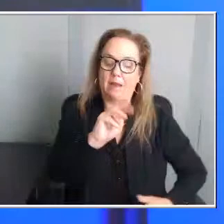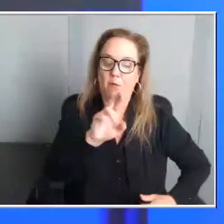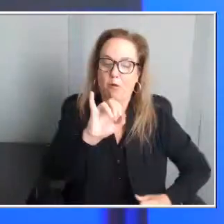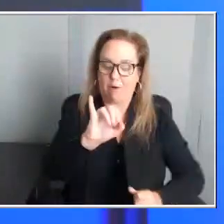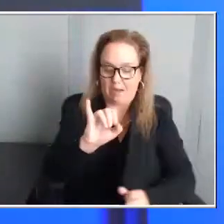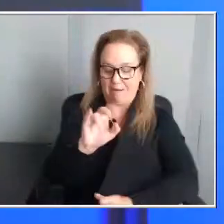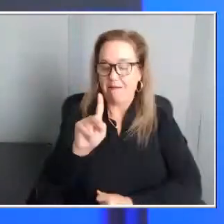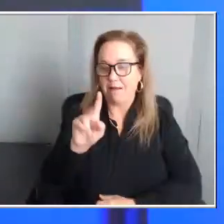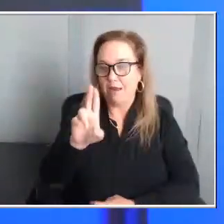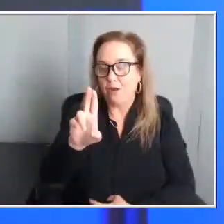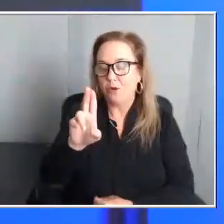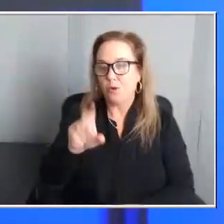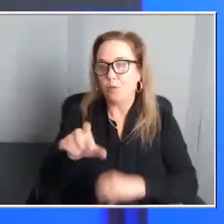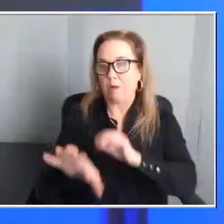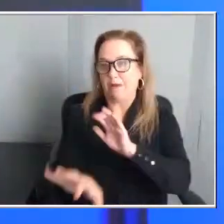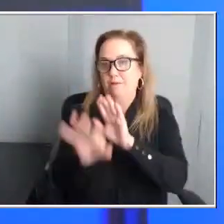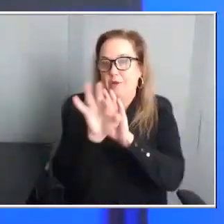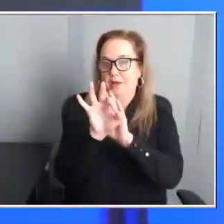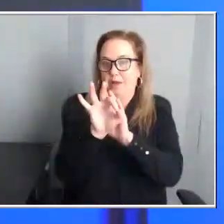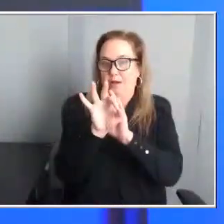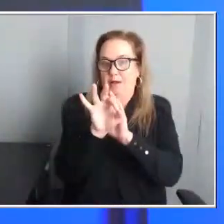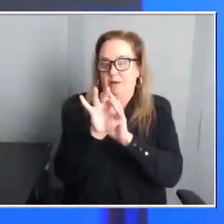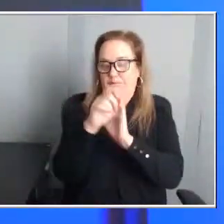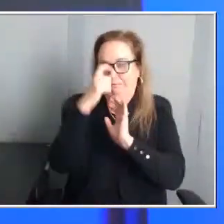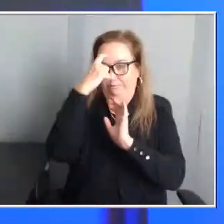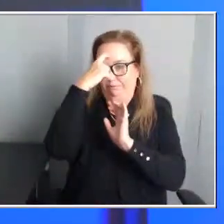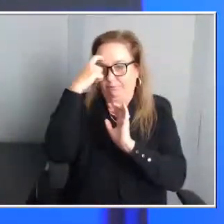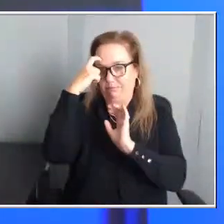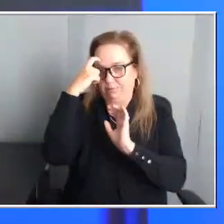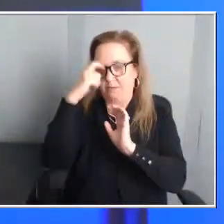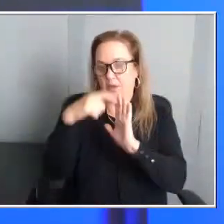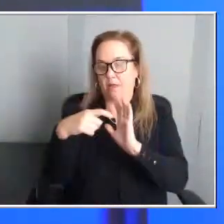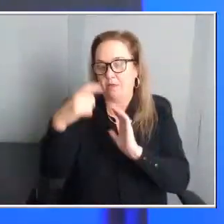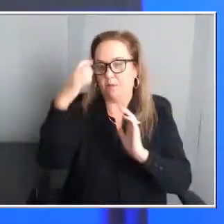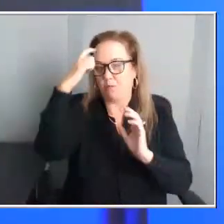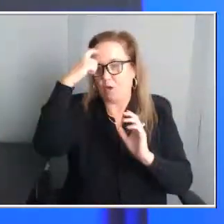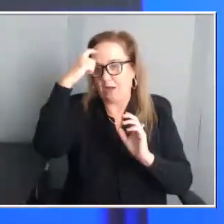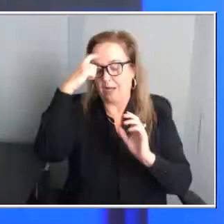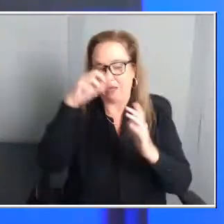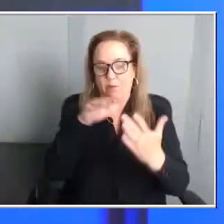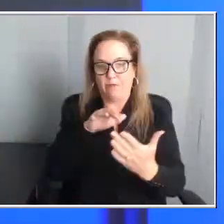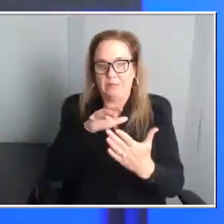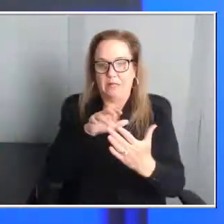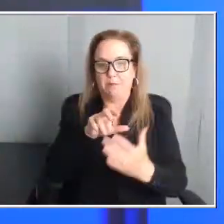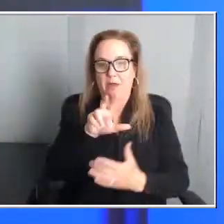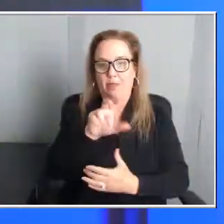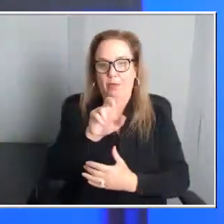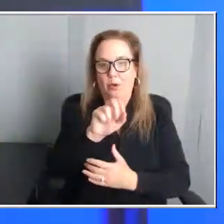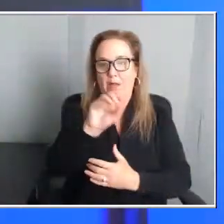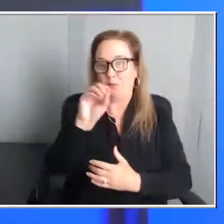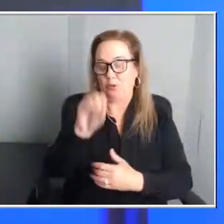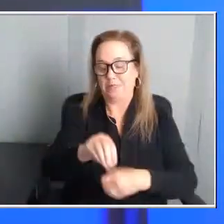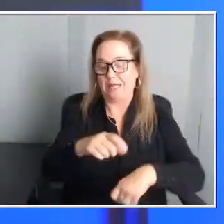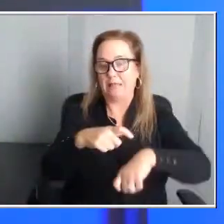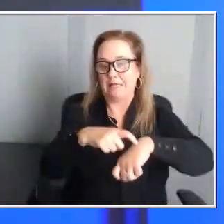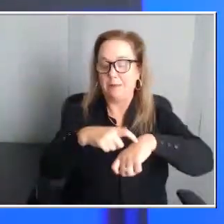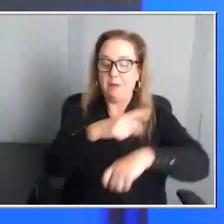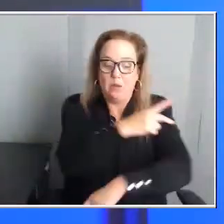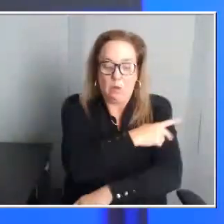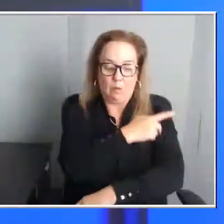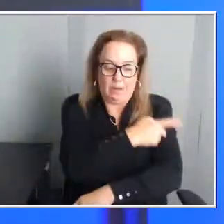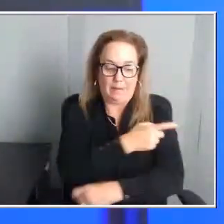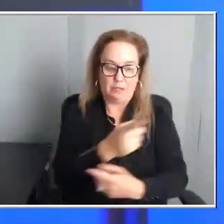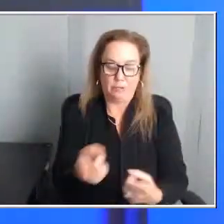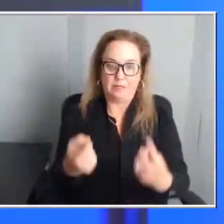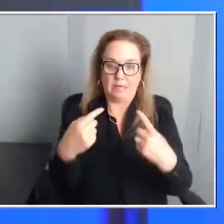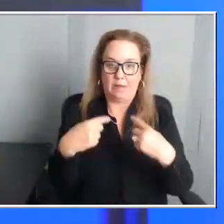often we're able to find a lesion. And so we looked at this and studied this, and about 30% of the time when patients come in